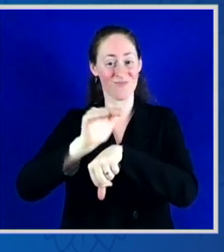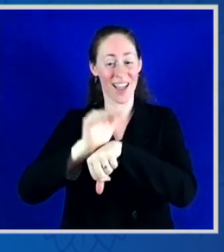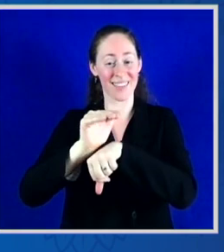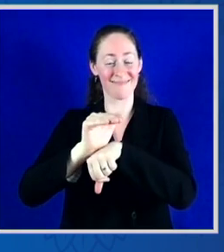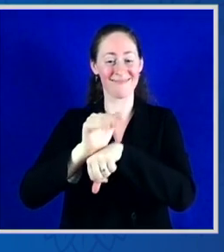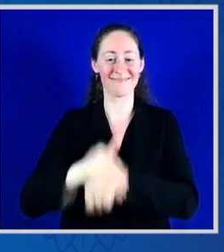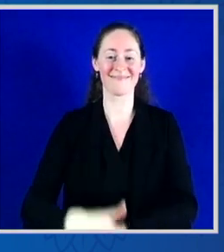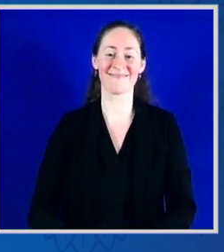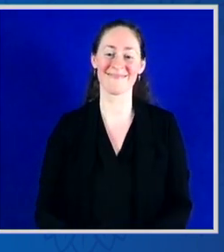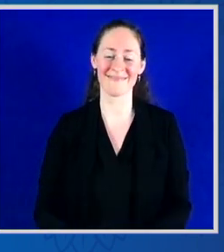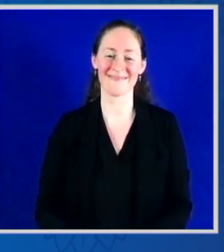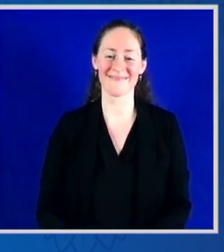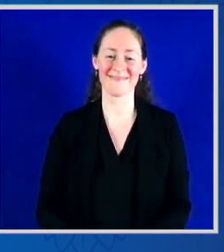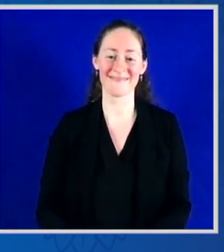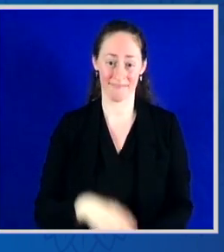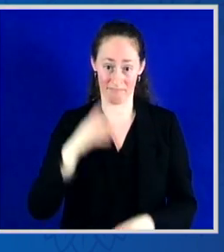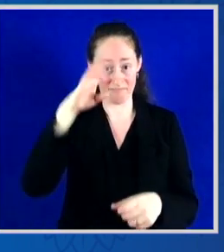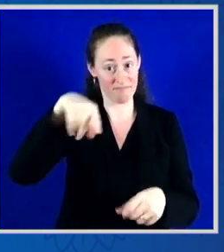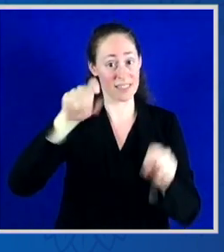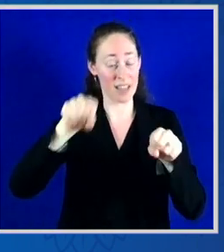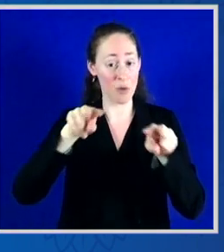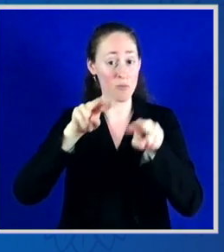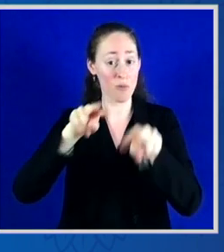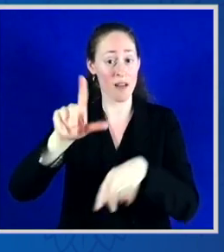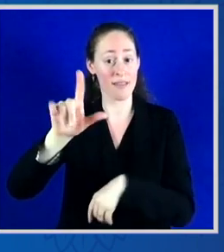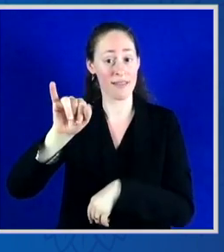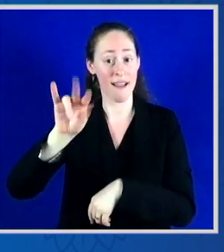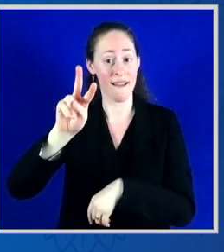it live on